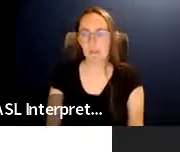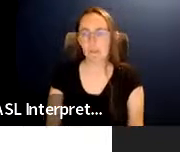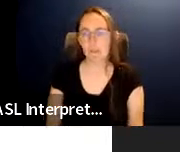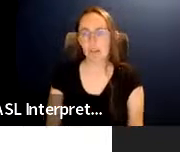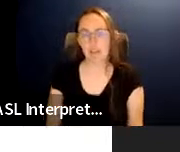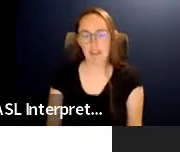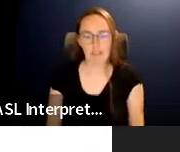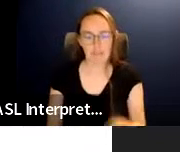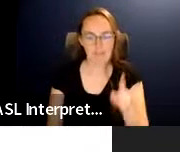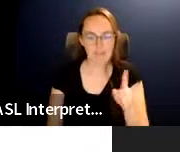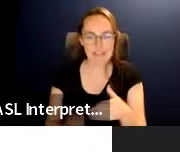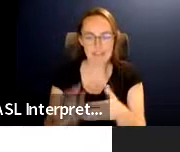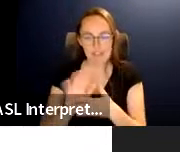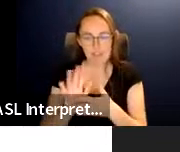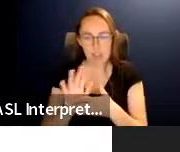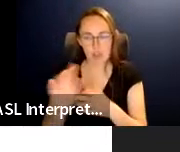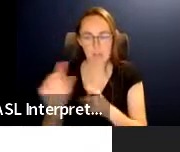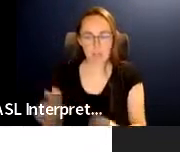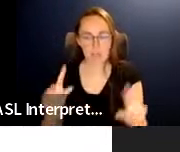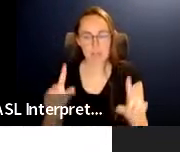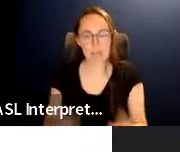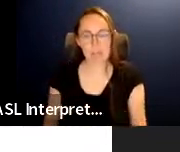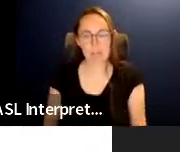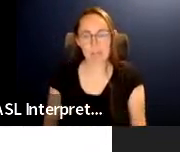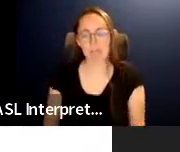this video.